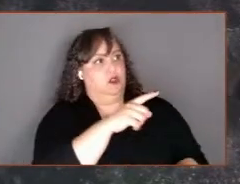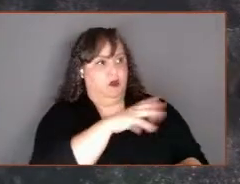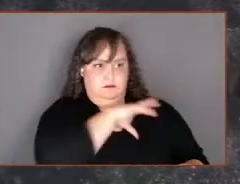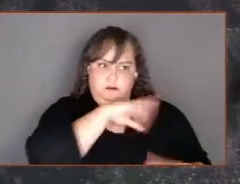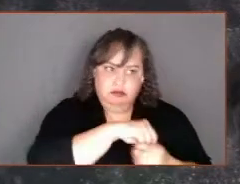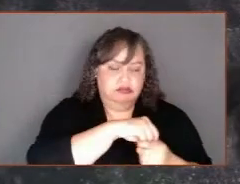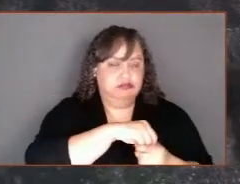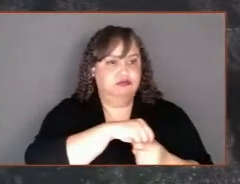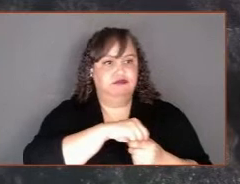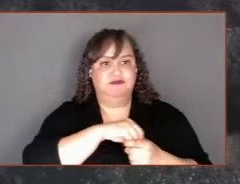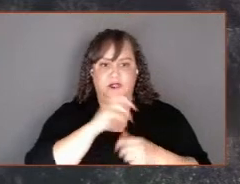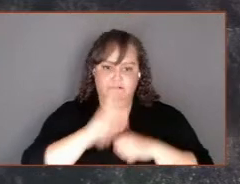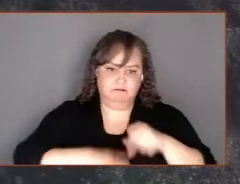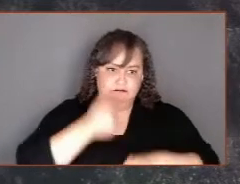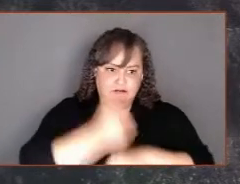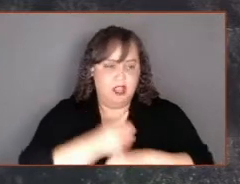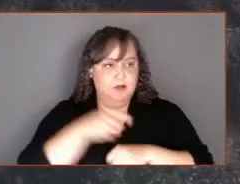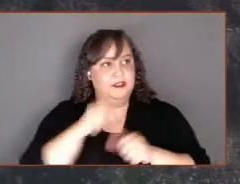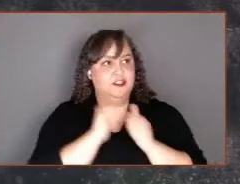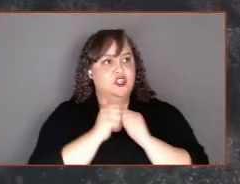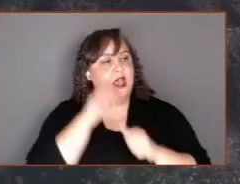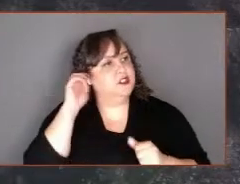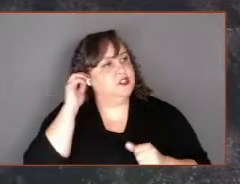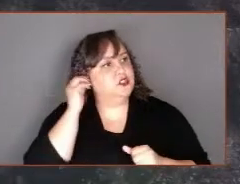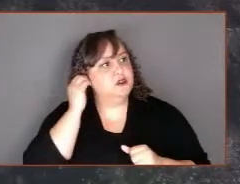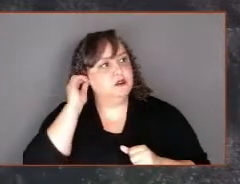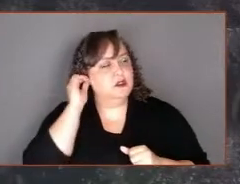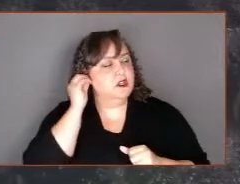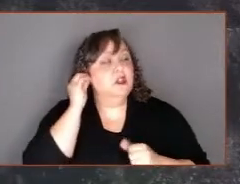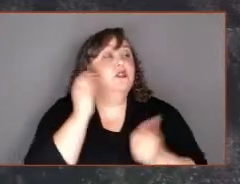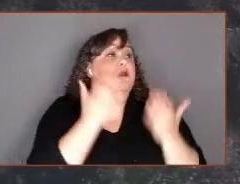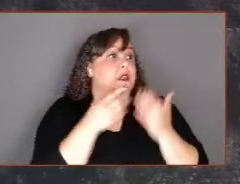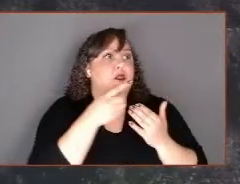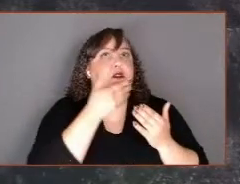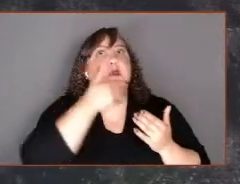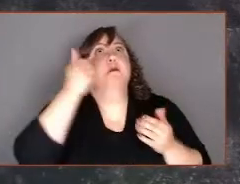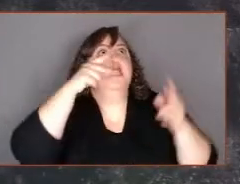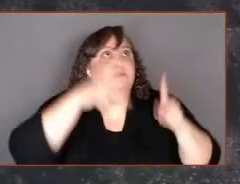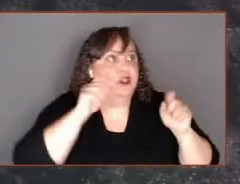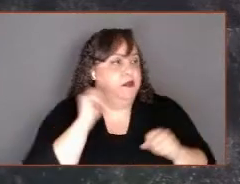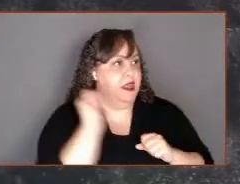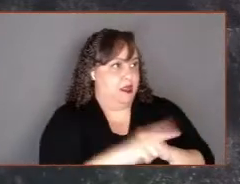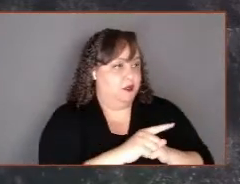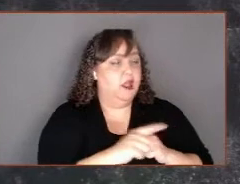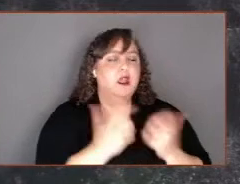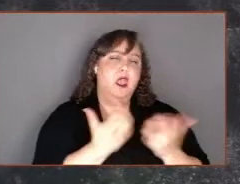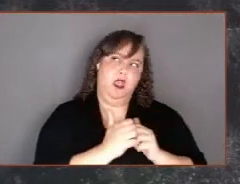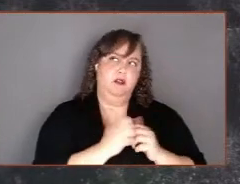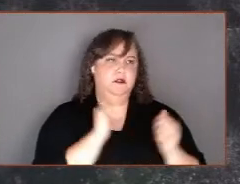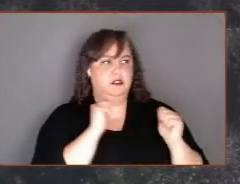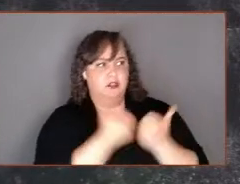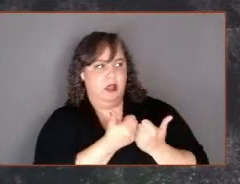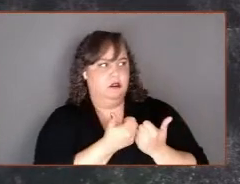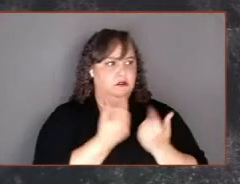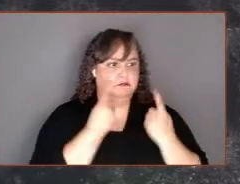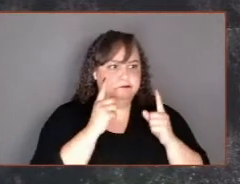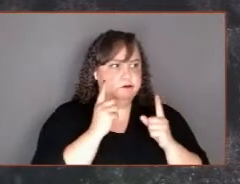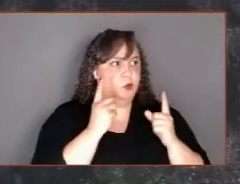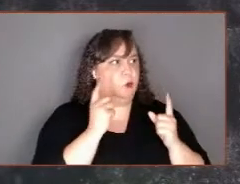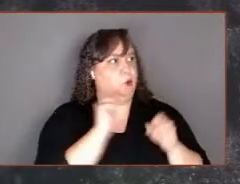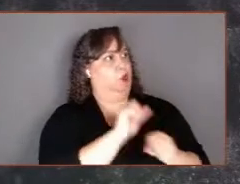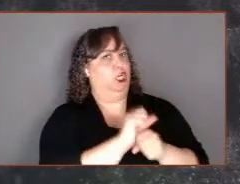creation of this challenge. So you're probably the best person to ask. How does this challenge work, and what do students need to accomplish? So